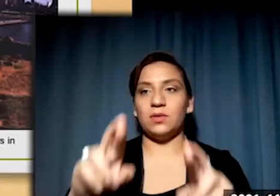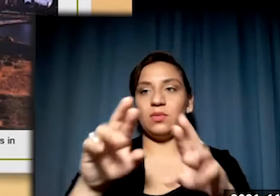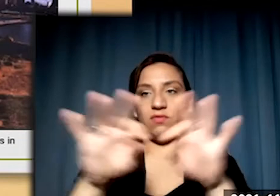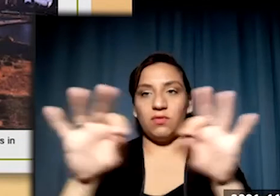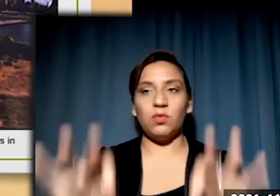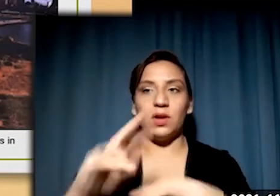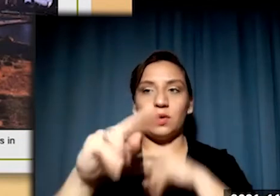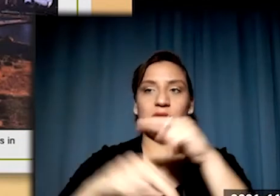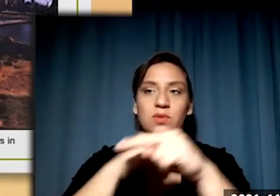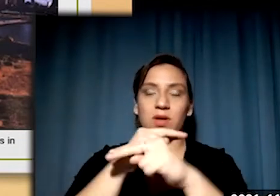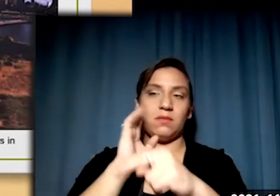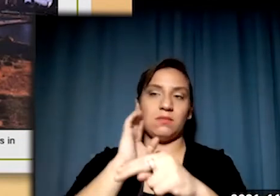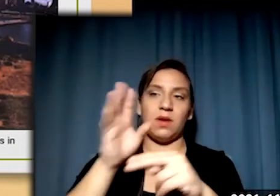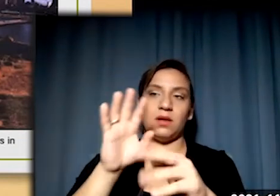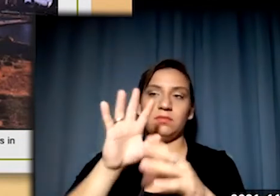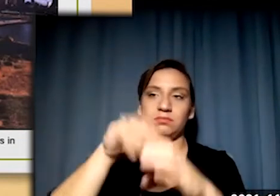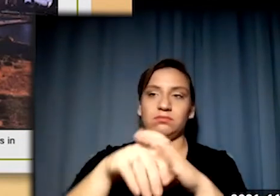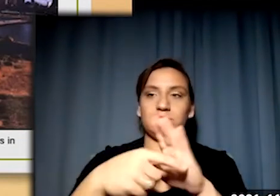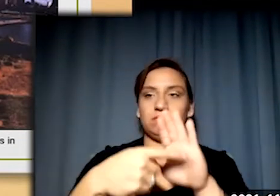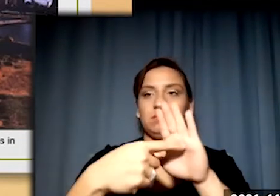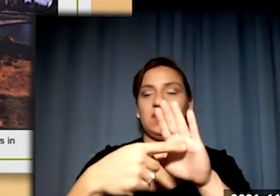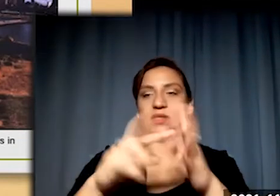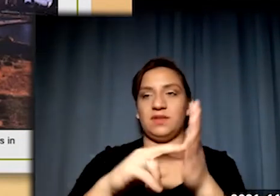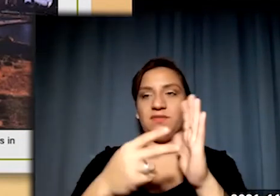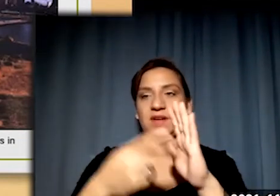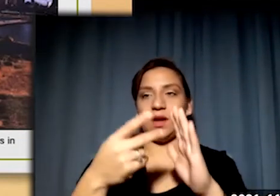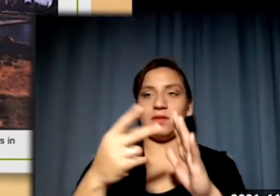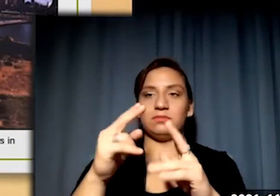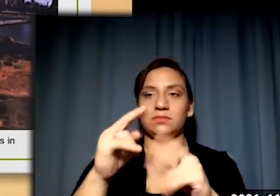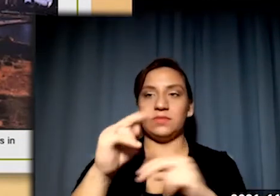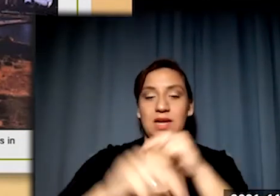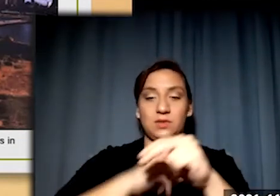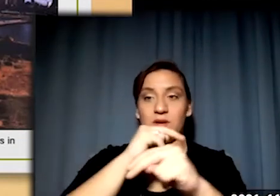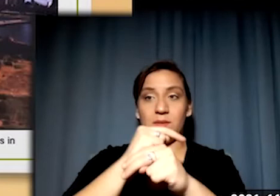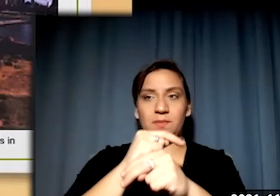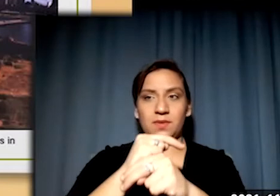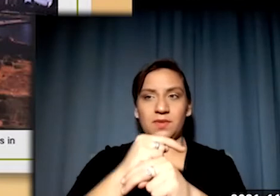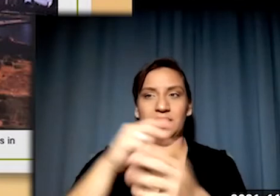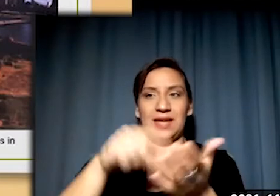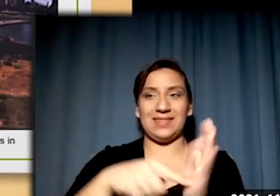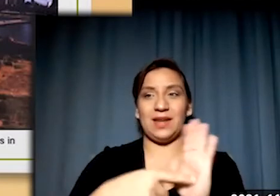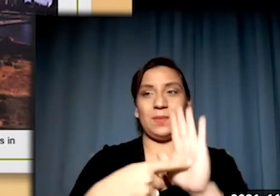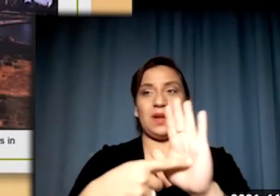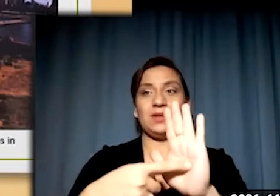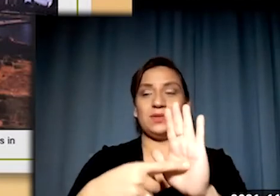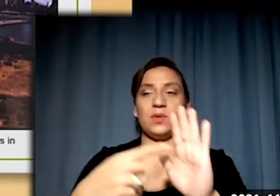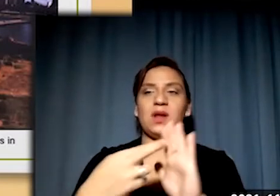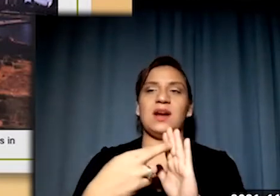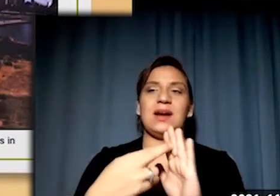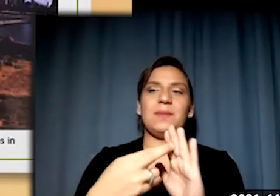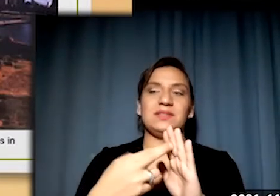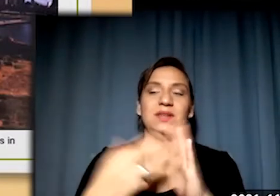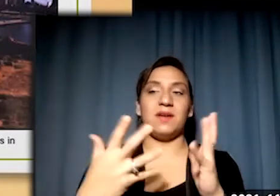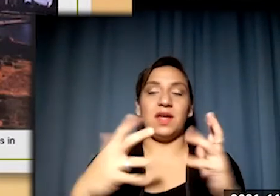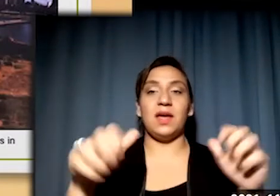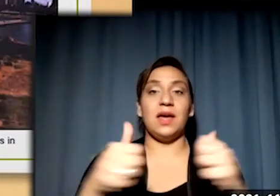significance. To be sure, this nomination posed interesting challenges because the remnants dispersal, the